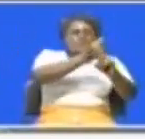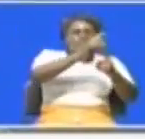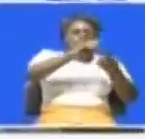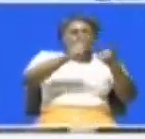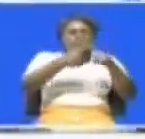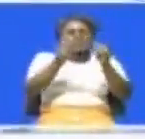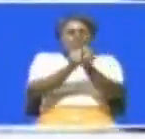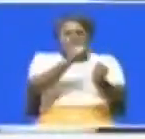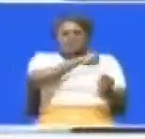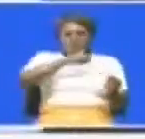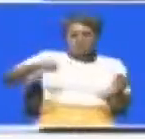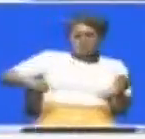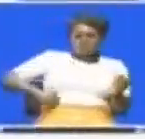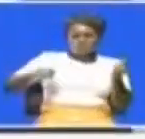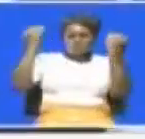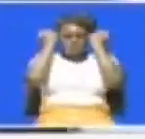Court.